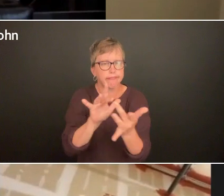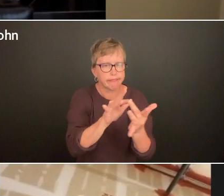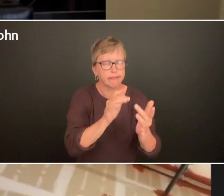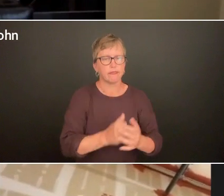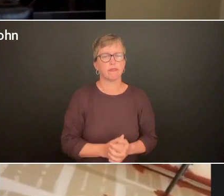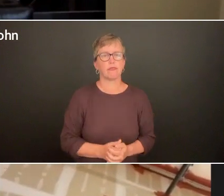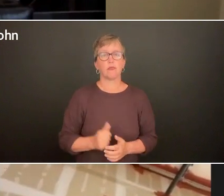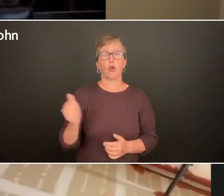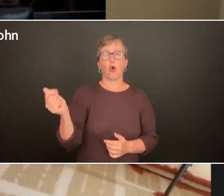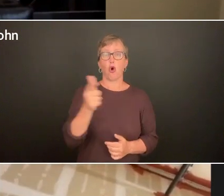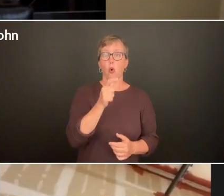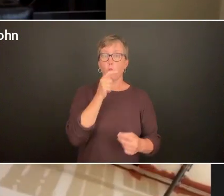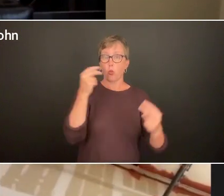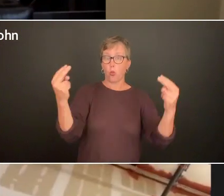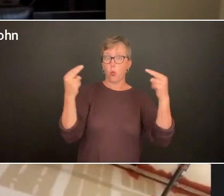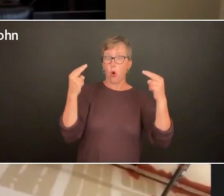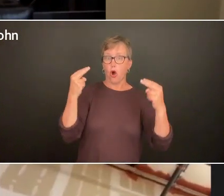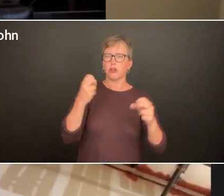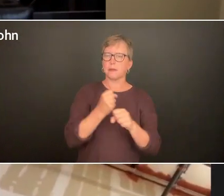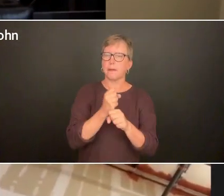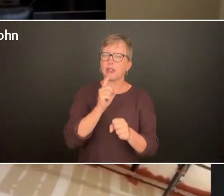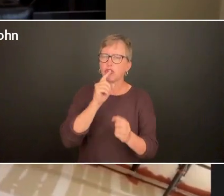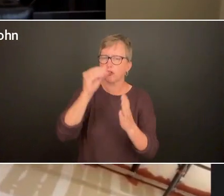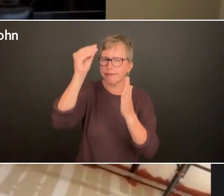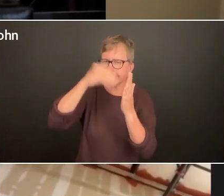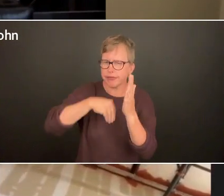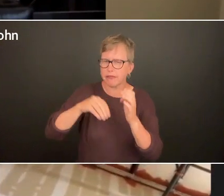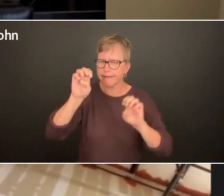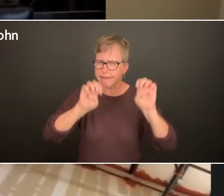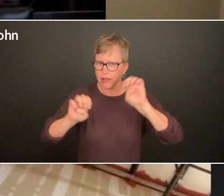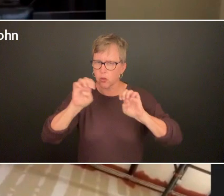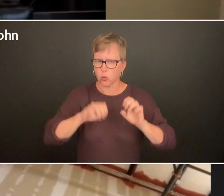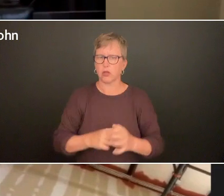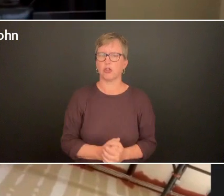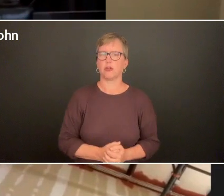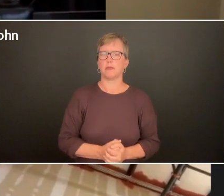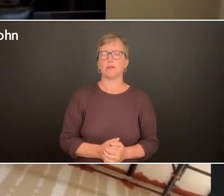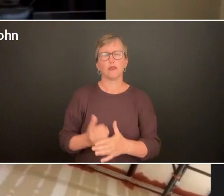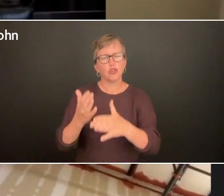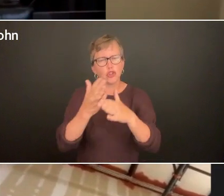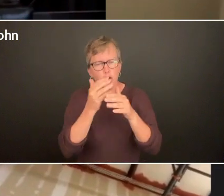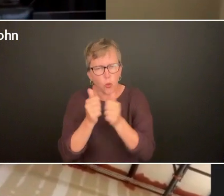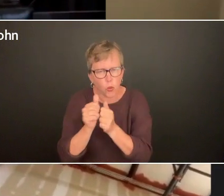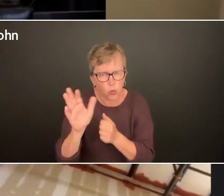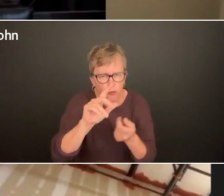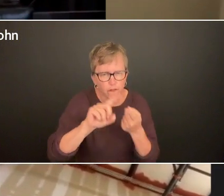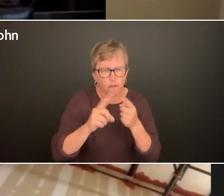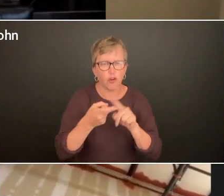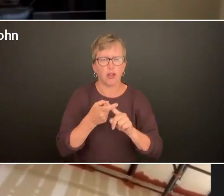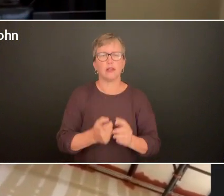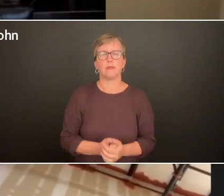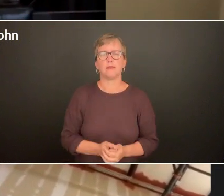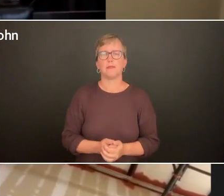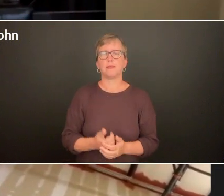other side, and thank you again. And I will be in touch. Everyone Thank- does listening, please make sure you fill out the evaluations at the